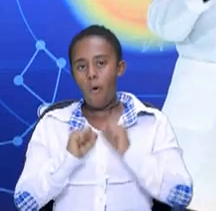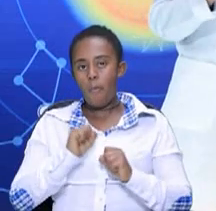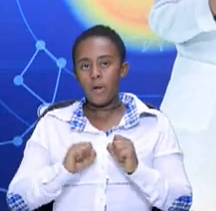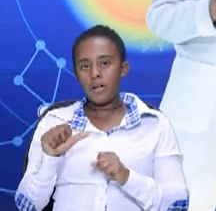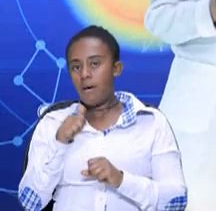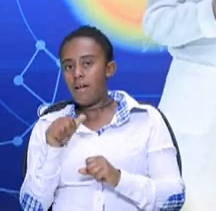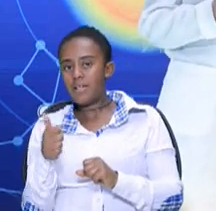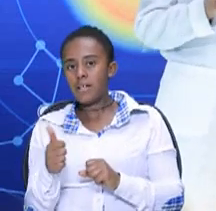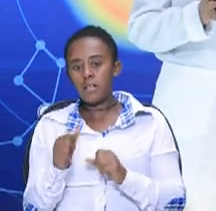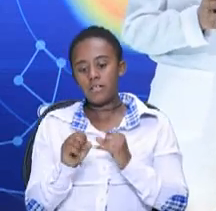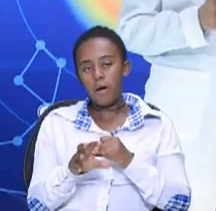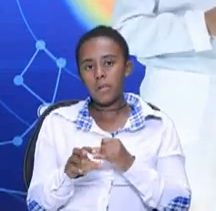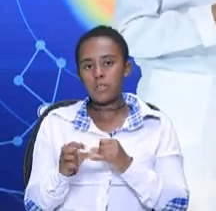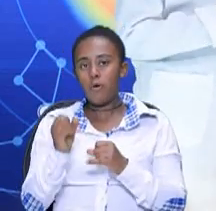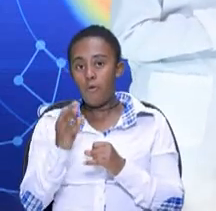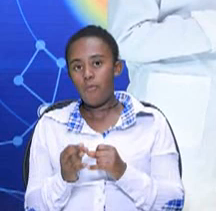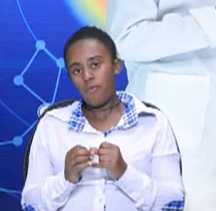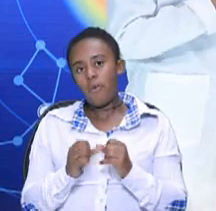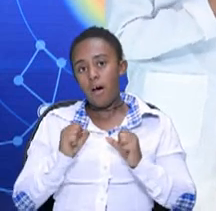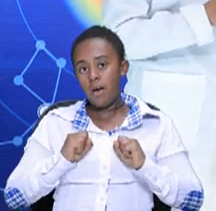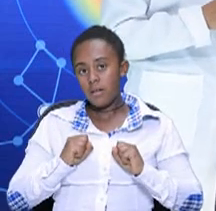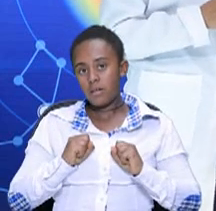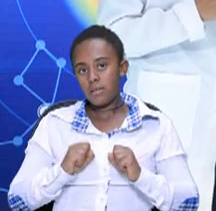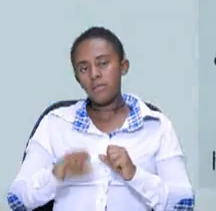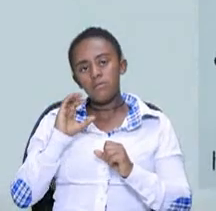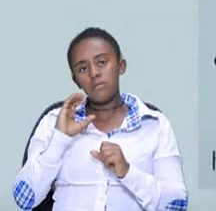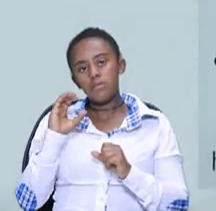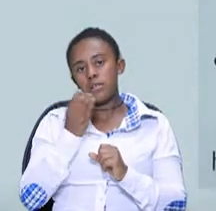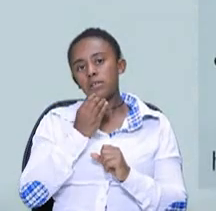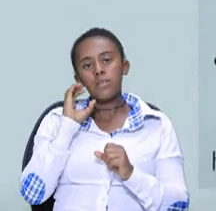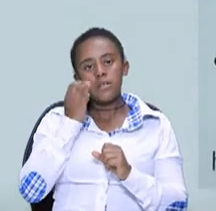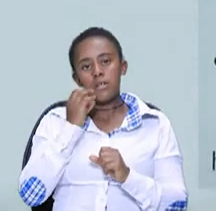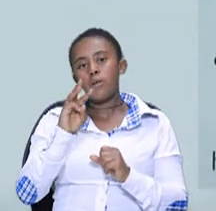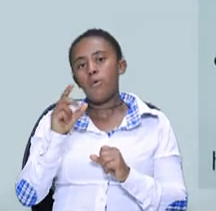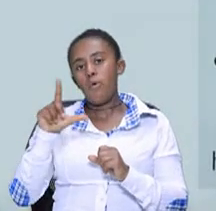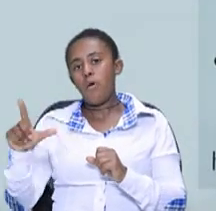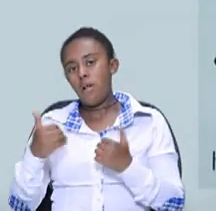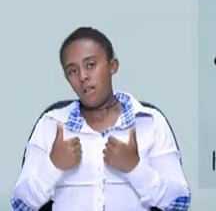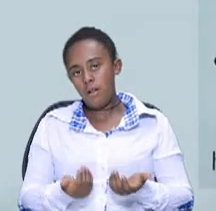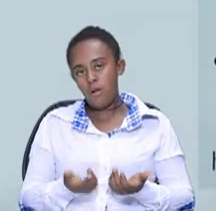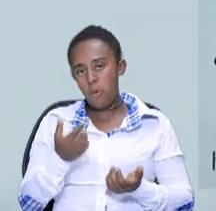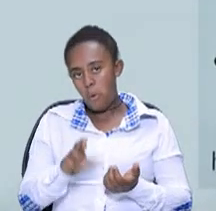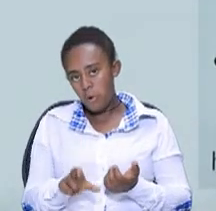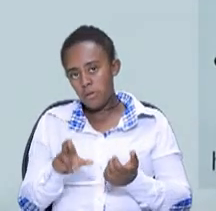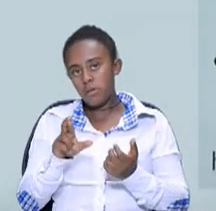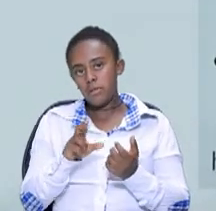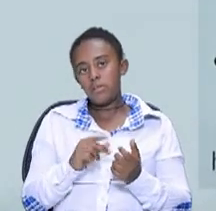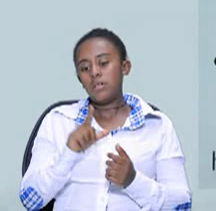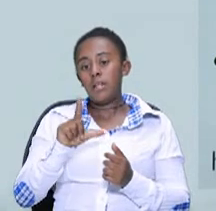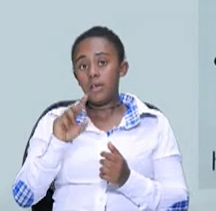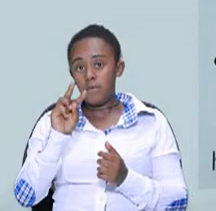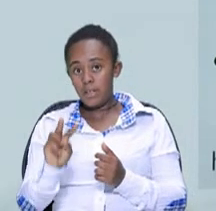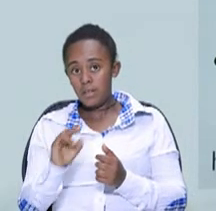the other chambers of the heart, has thick wall. It has thick wall, or we can say that the